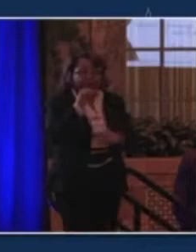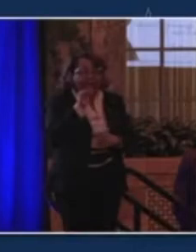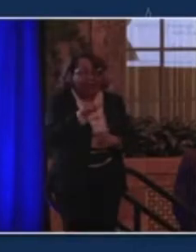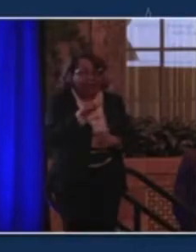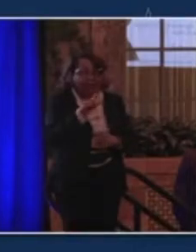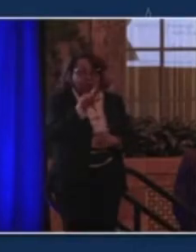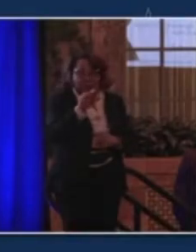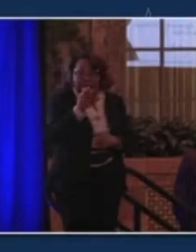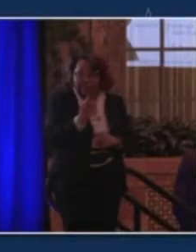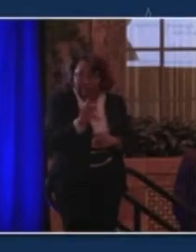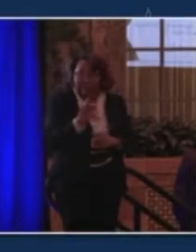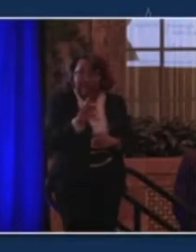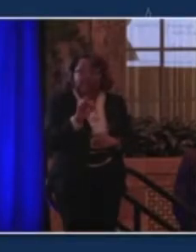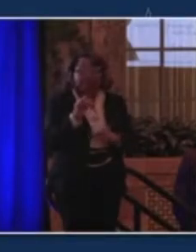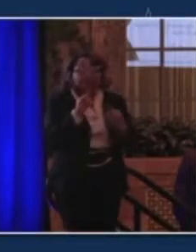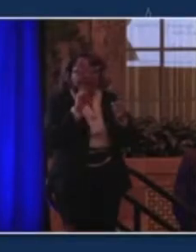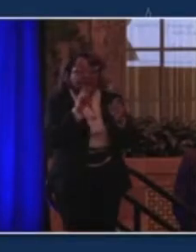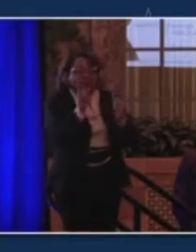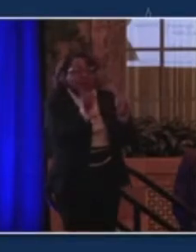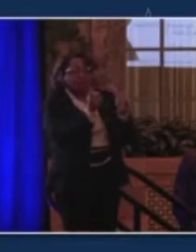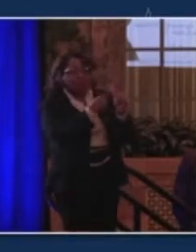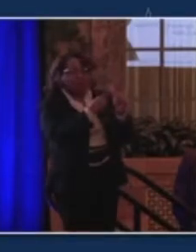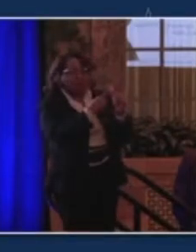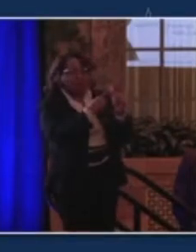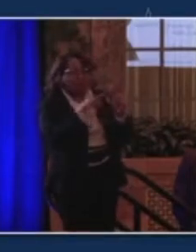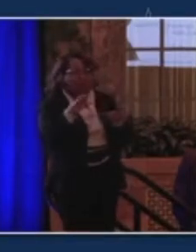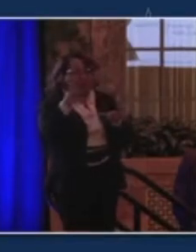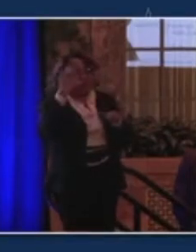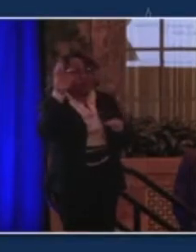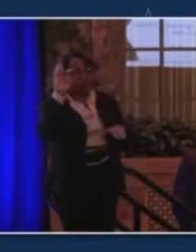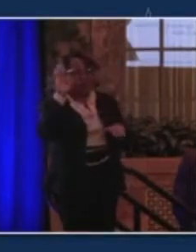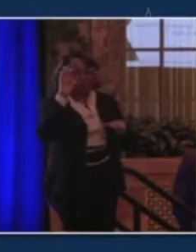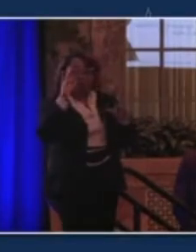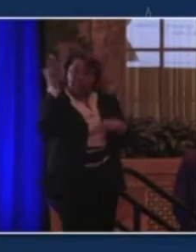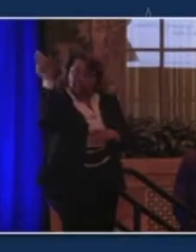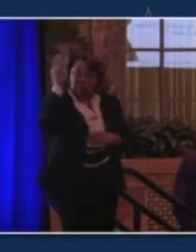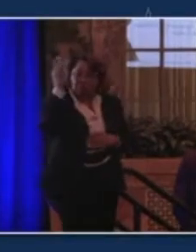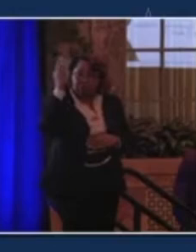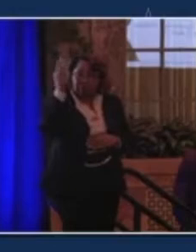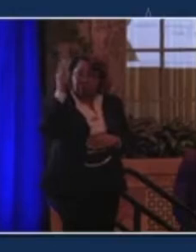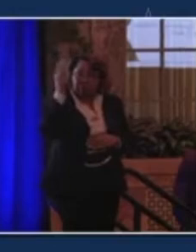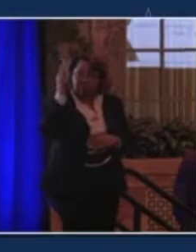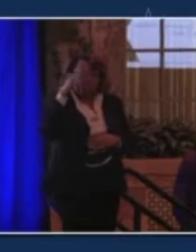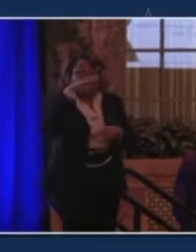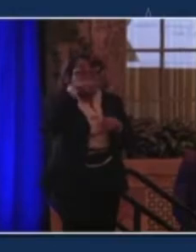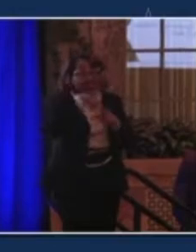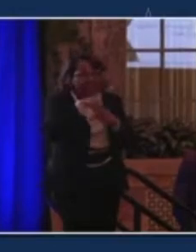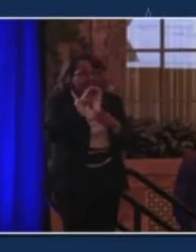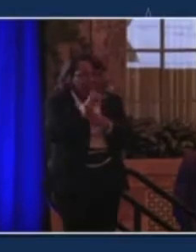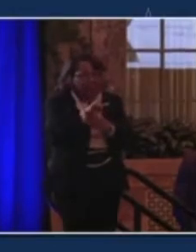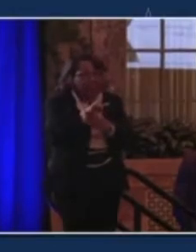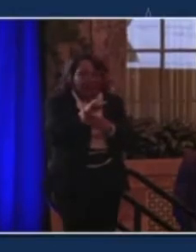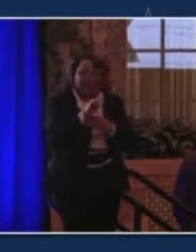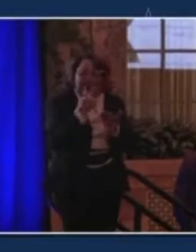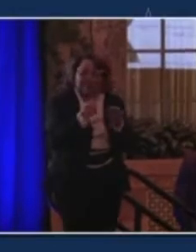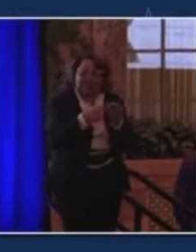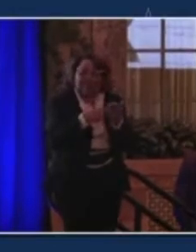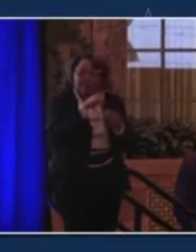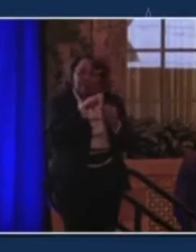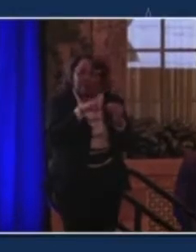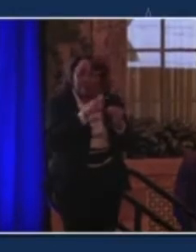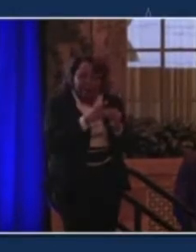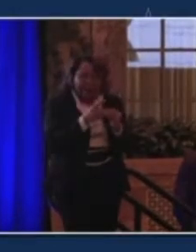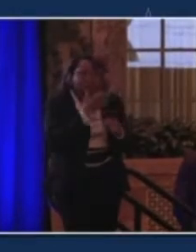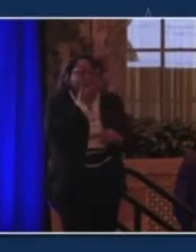1983, he would give his first inaugural address. In it, he reflected on the grassroots efforts that